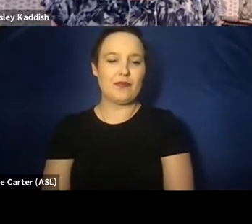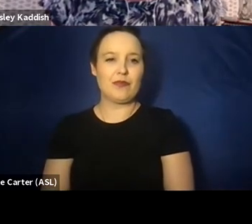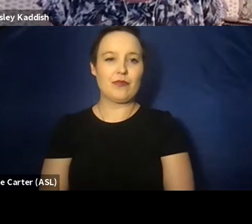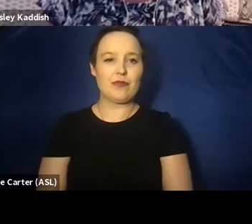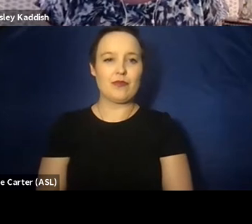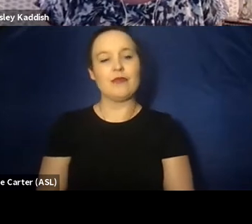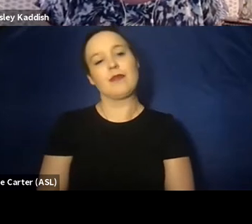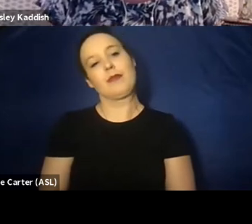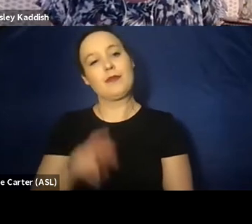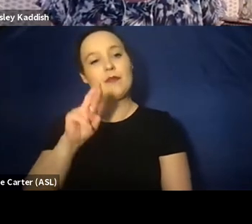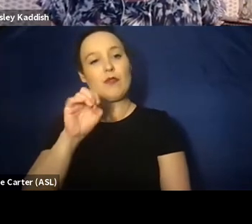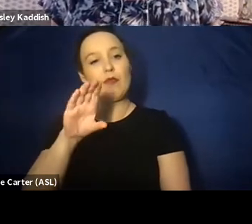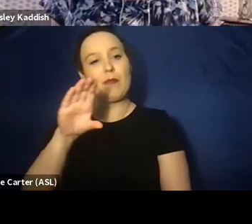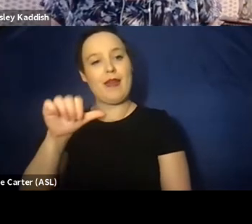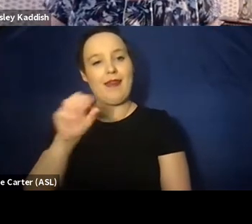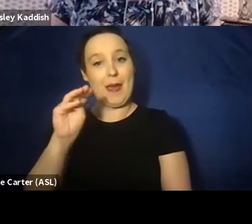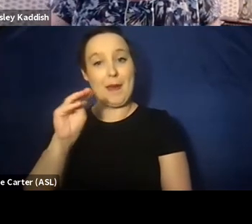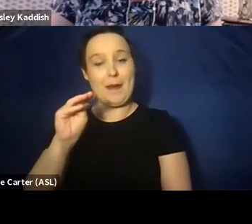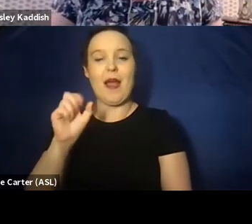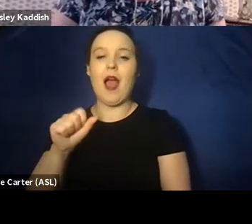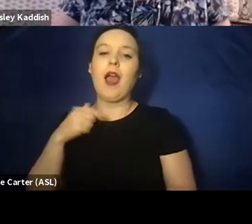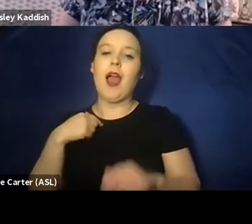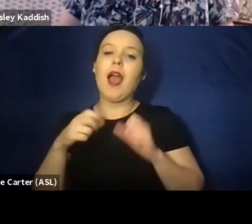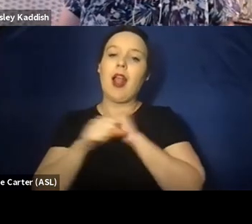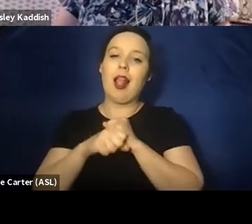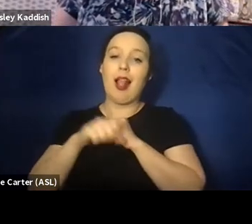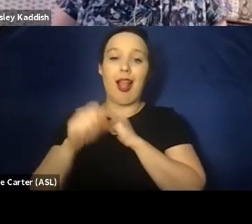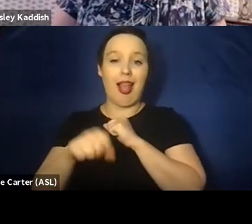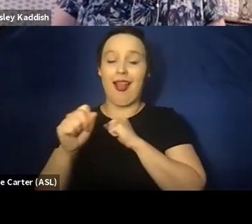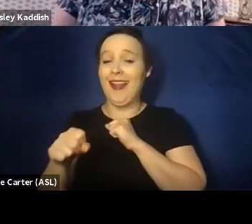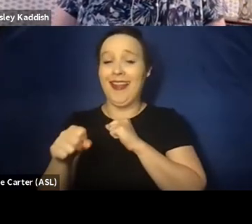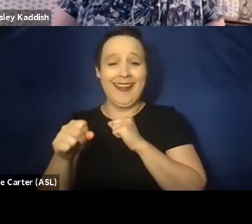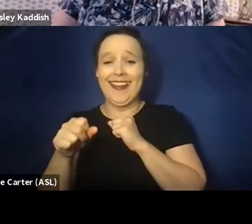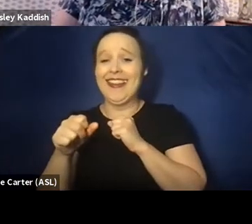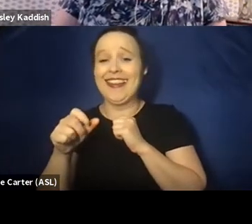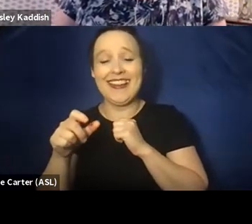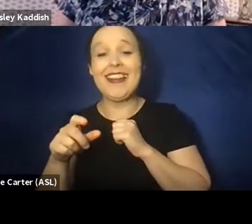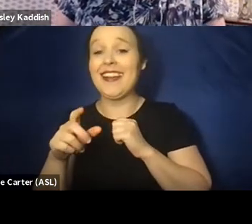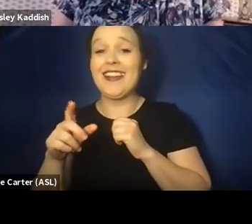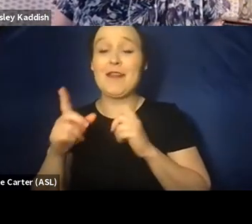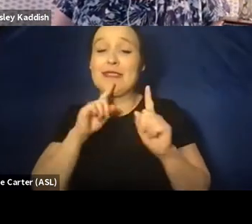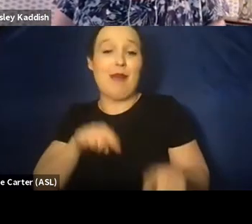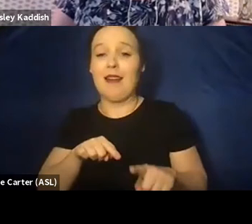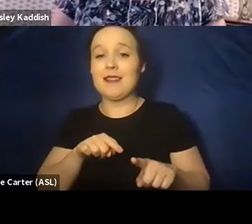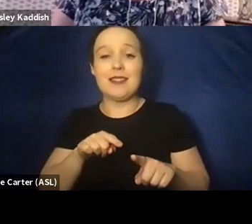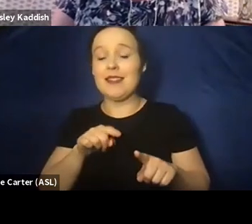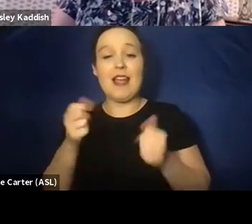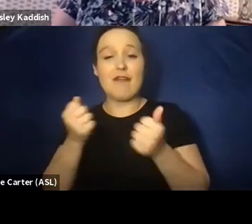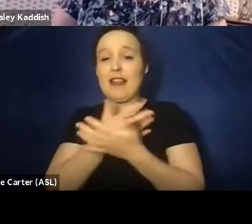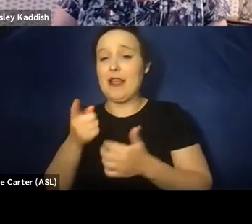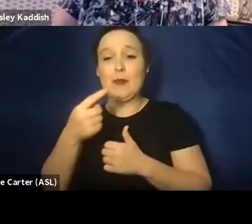I could speak for days about why what you just said is so important. I couldn't be more of an